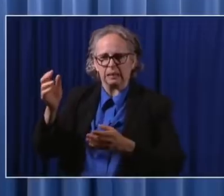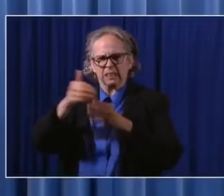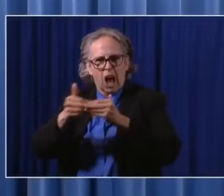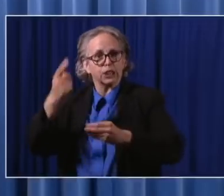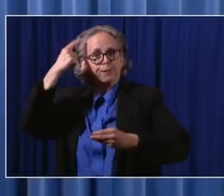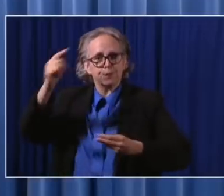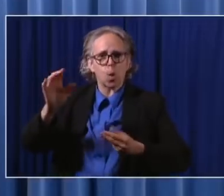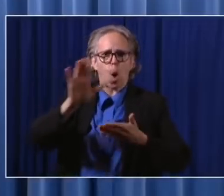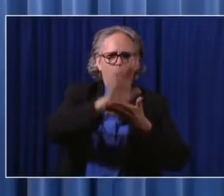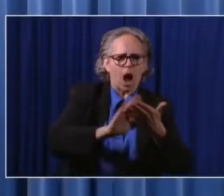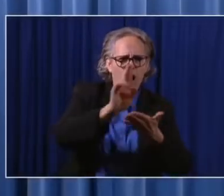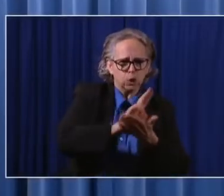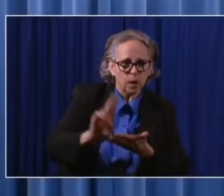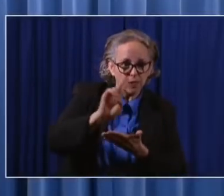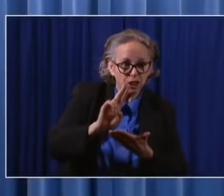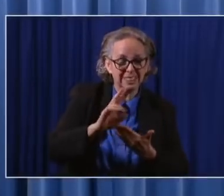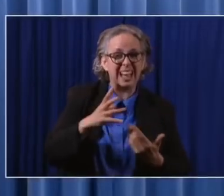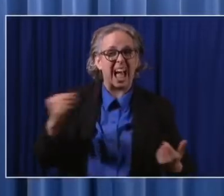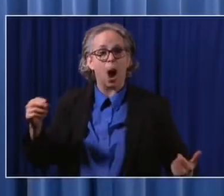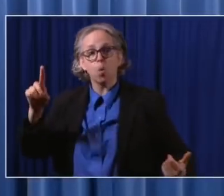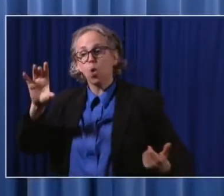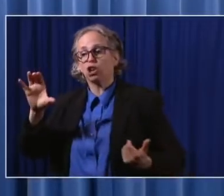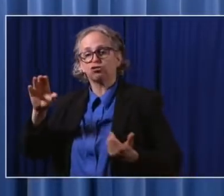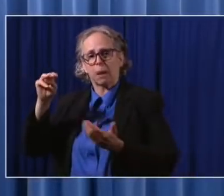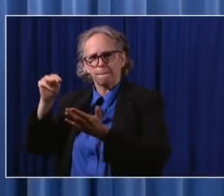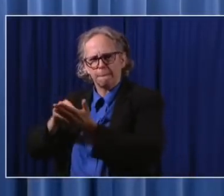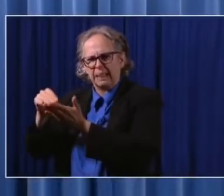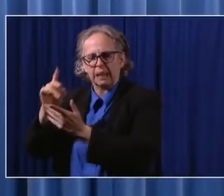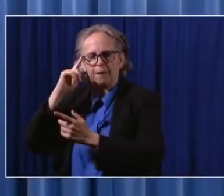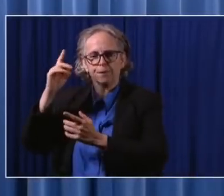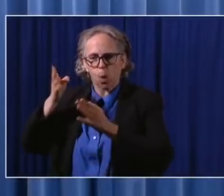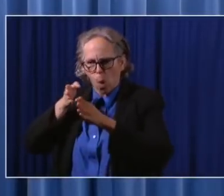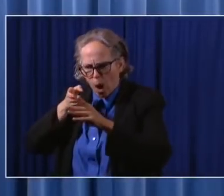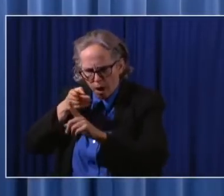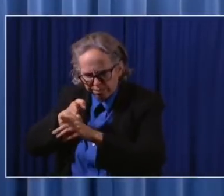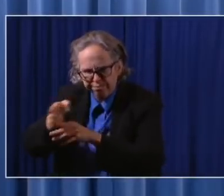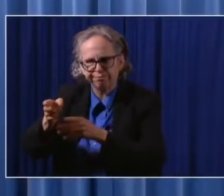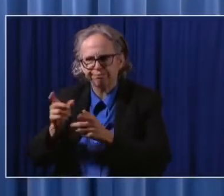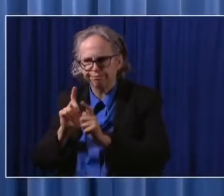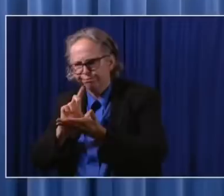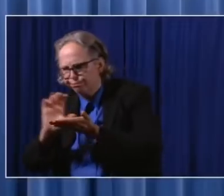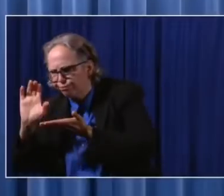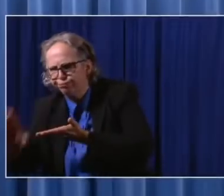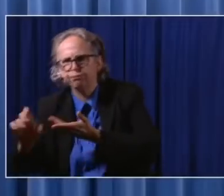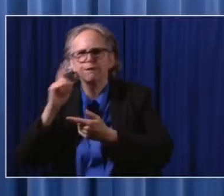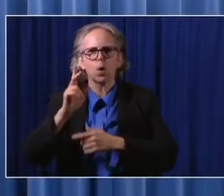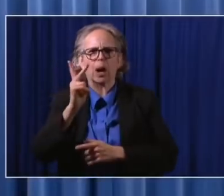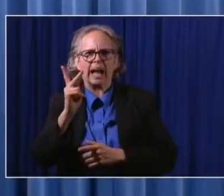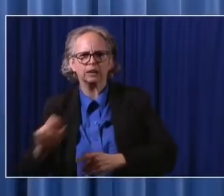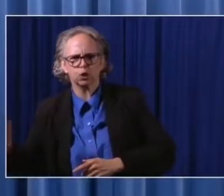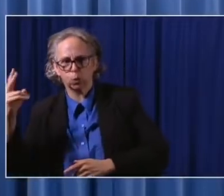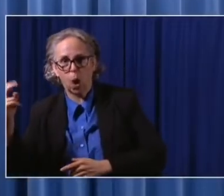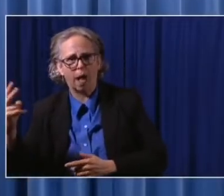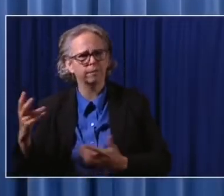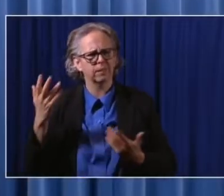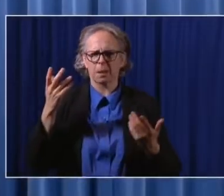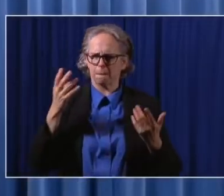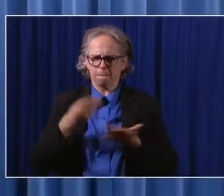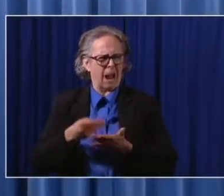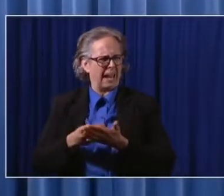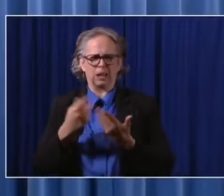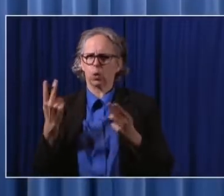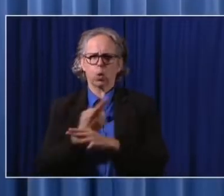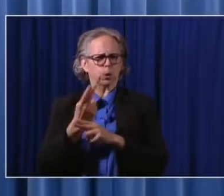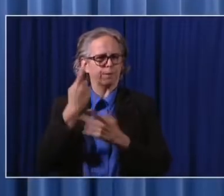Coronavirus Relief Fund to help meet these increasing costs. As I said, we hope to have additional money.